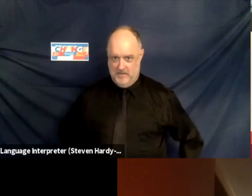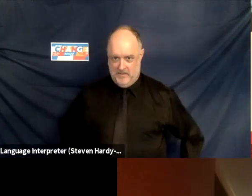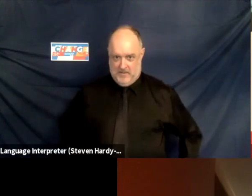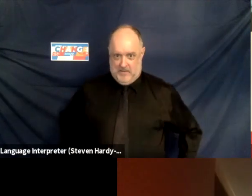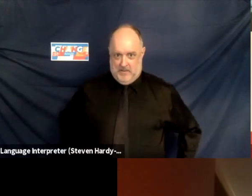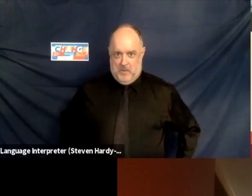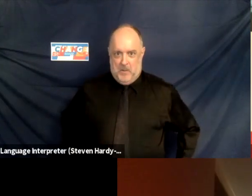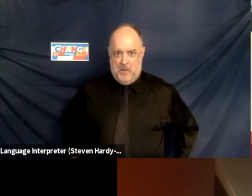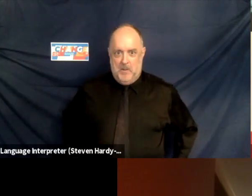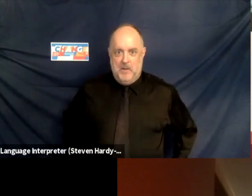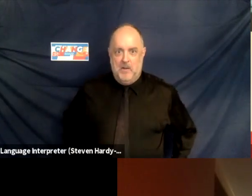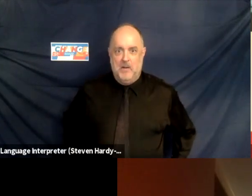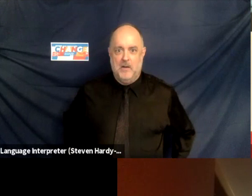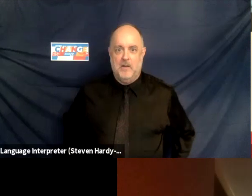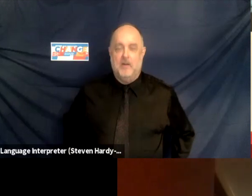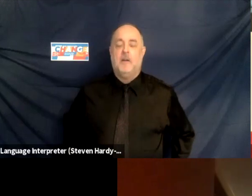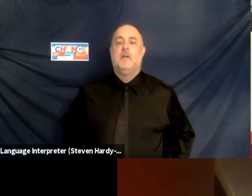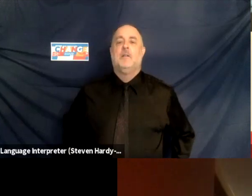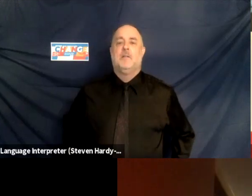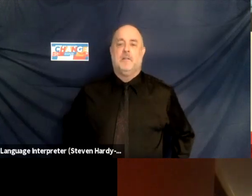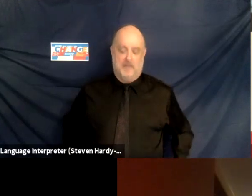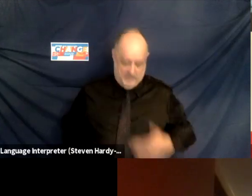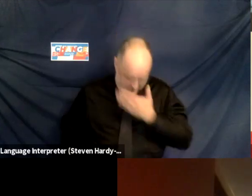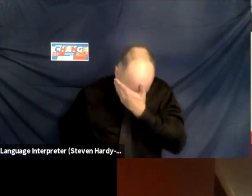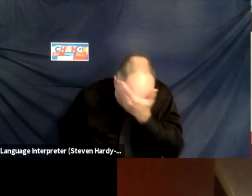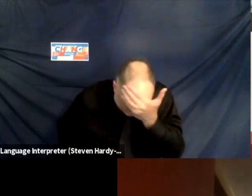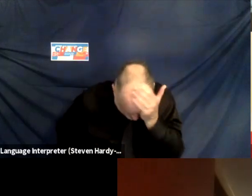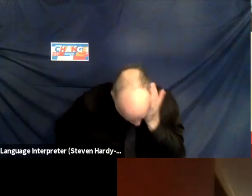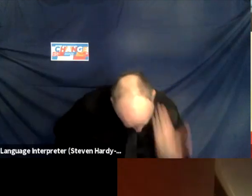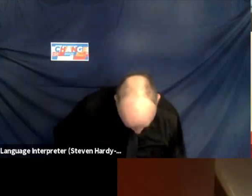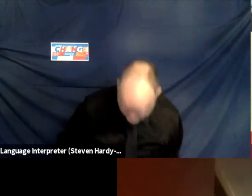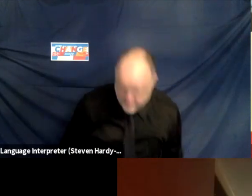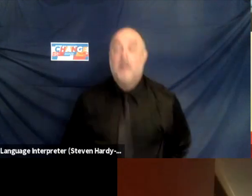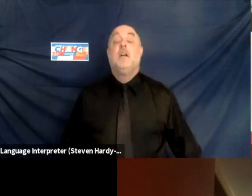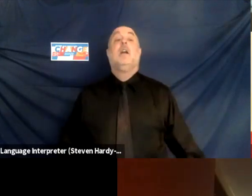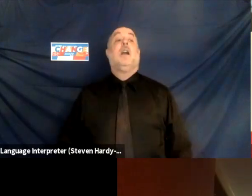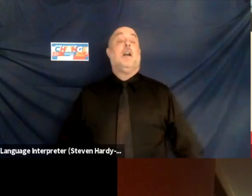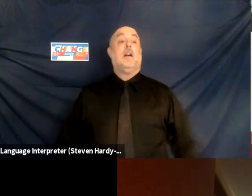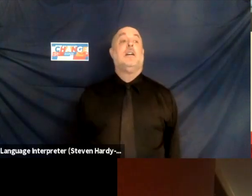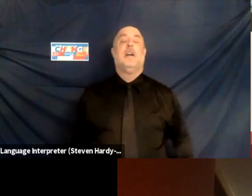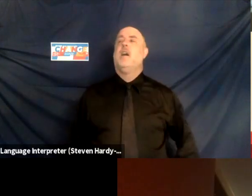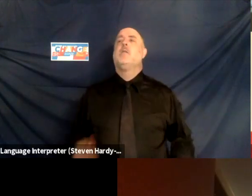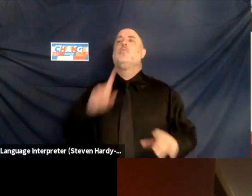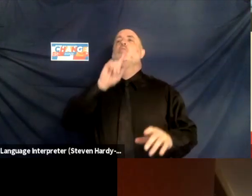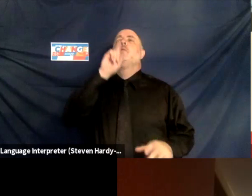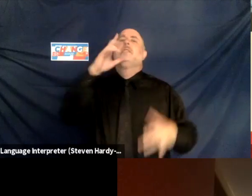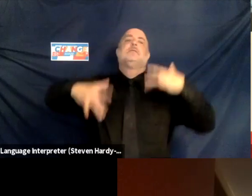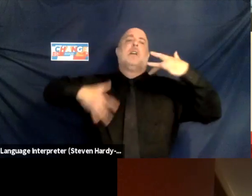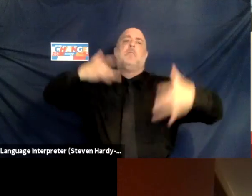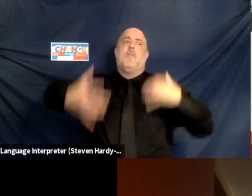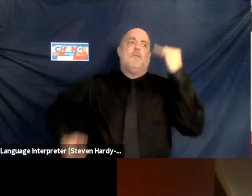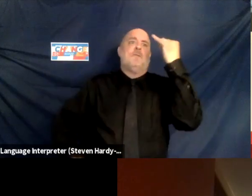I'm really excited for our final speaker of the day, but also very excited to